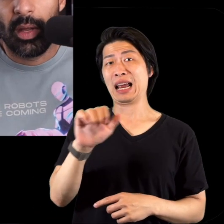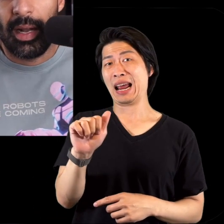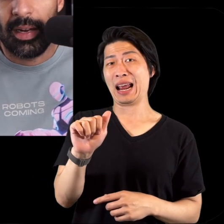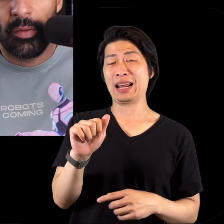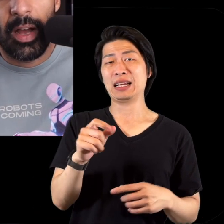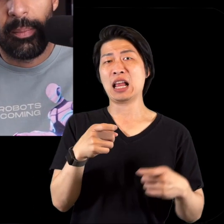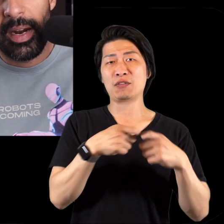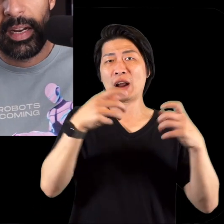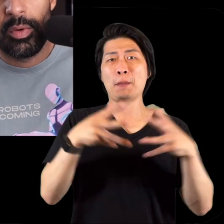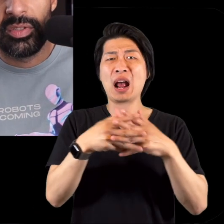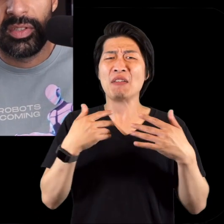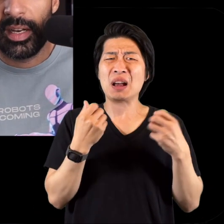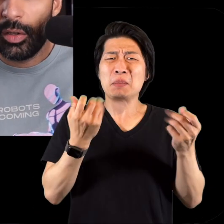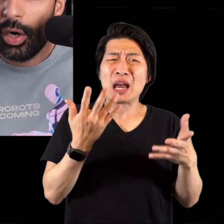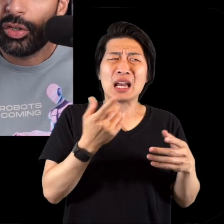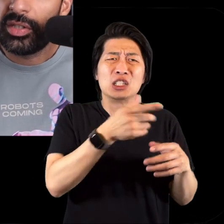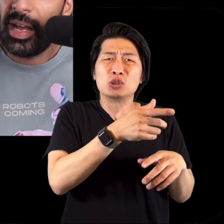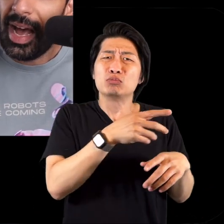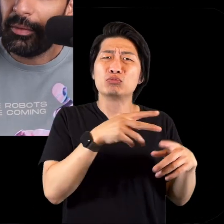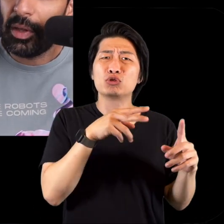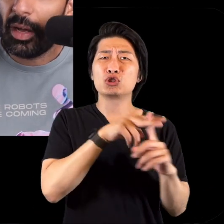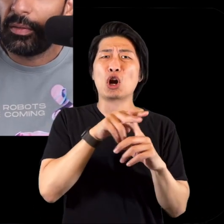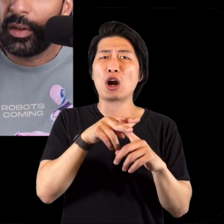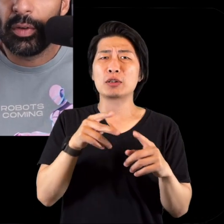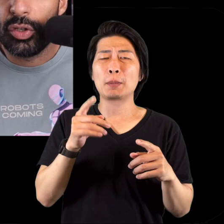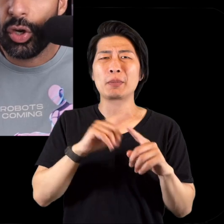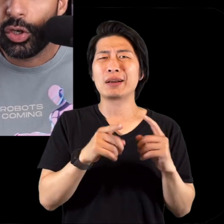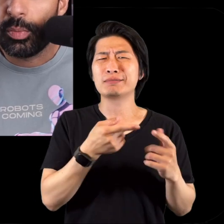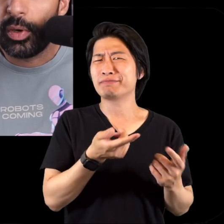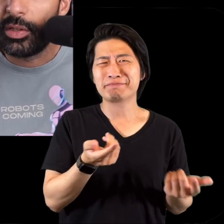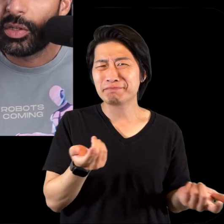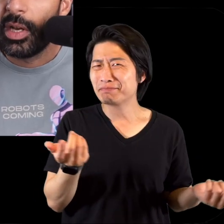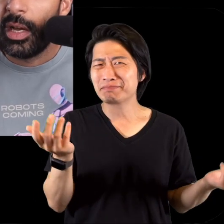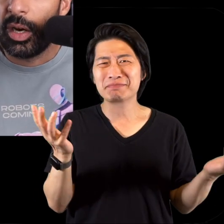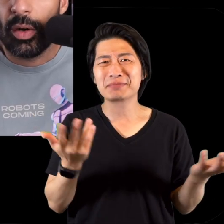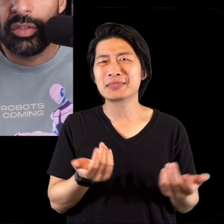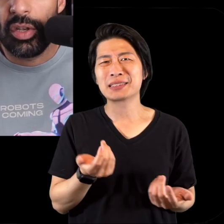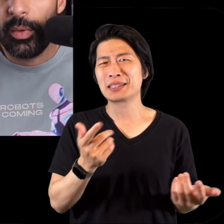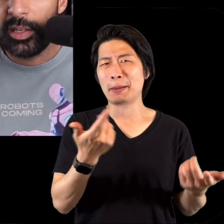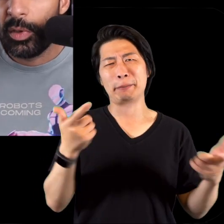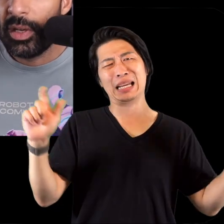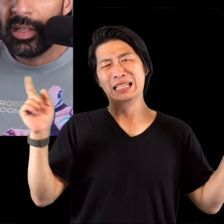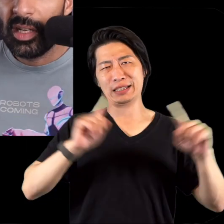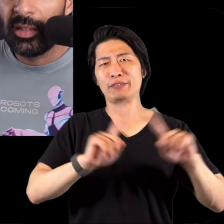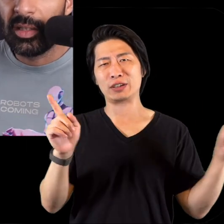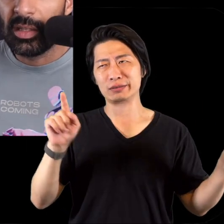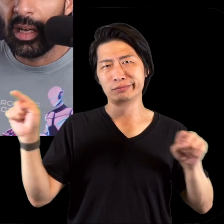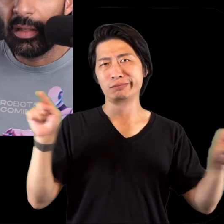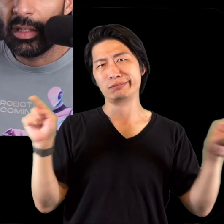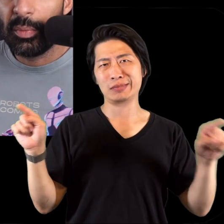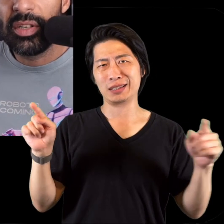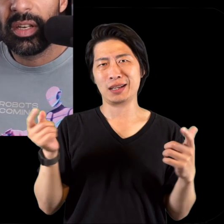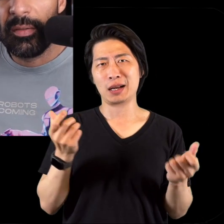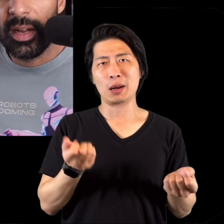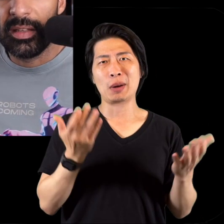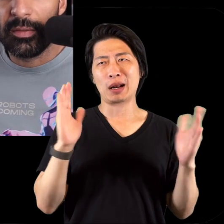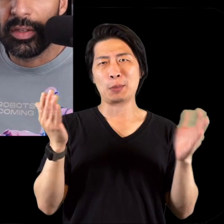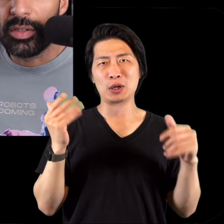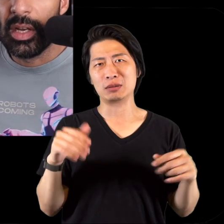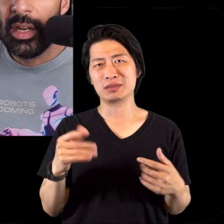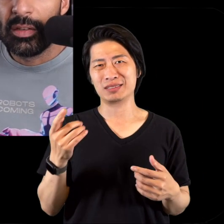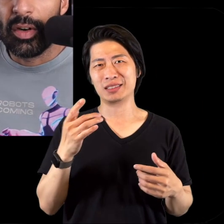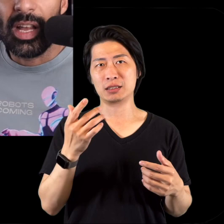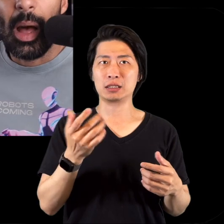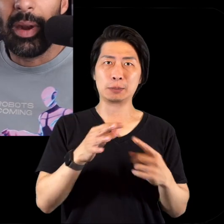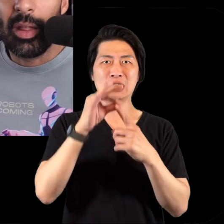contrast with an Electrify America, which is the second largest, they have a lot of different charge points across the US, but you can see that there's a pretty significant